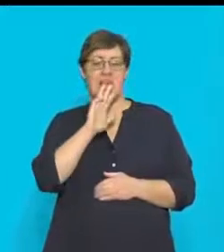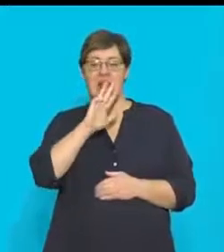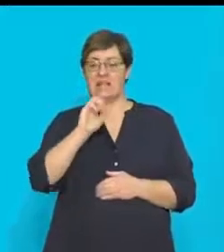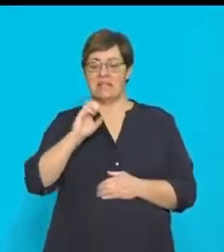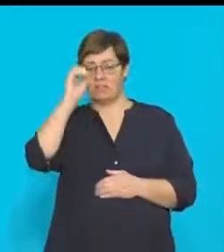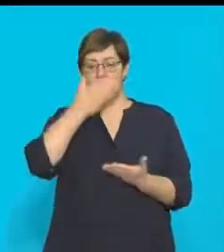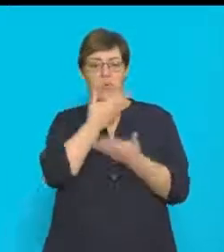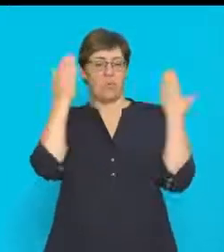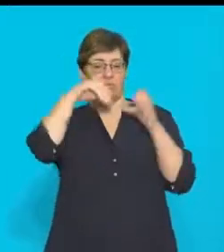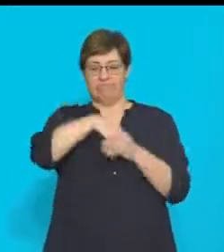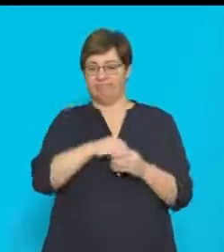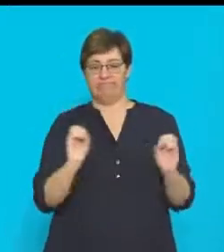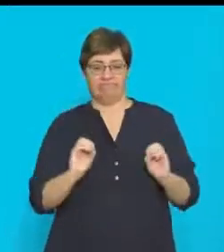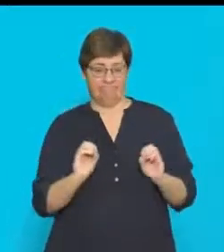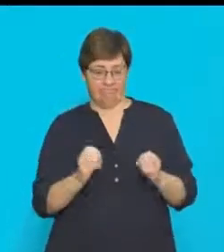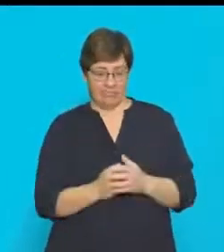right angled.